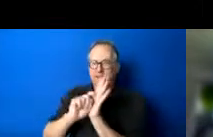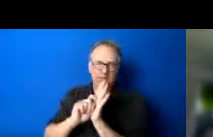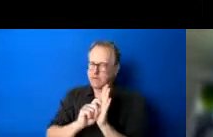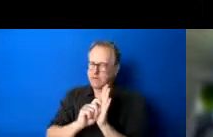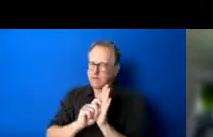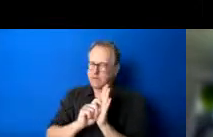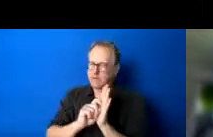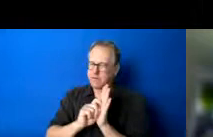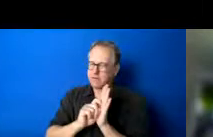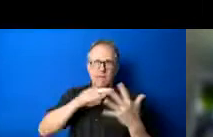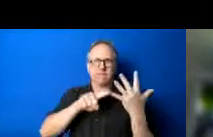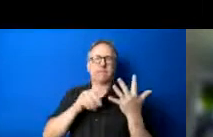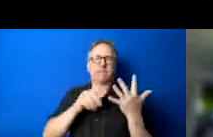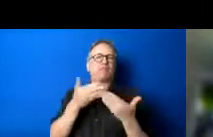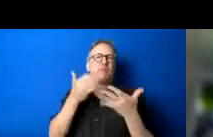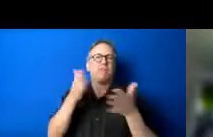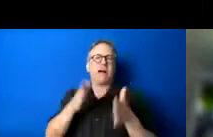provider.